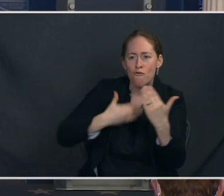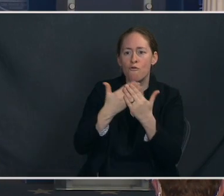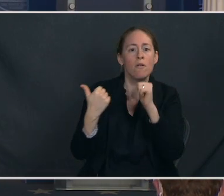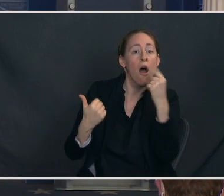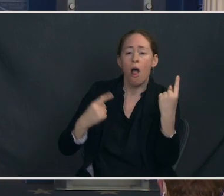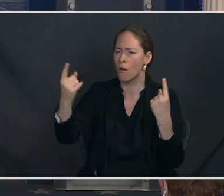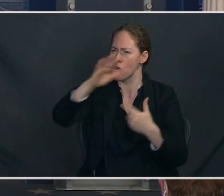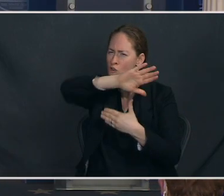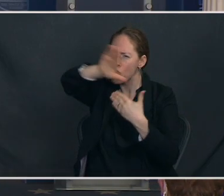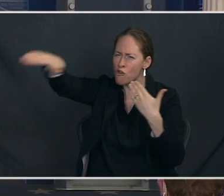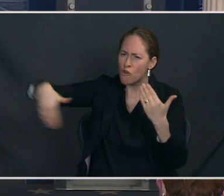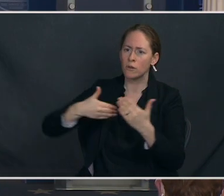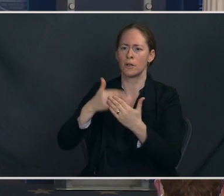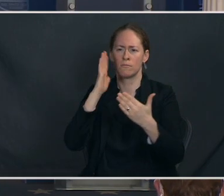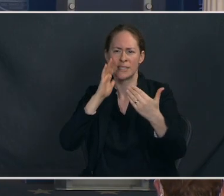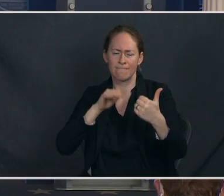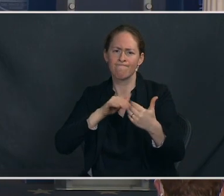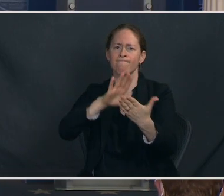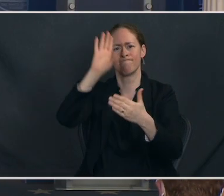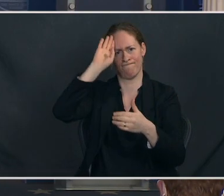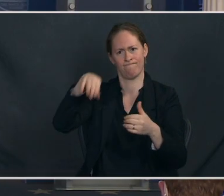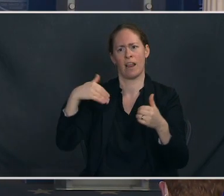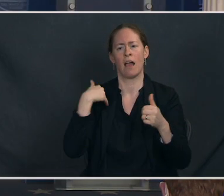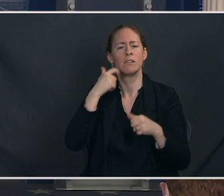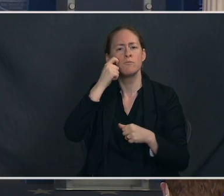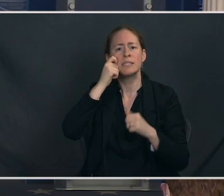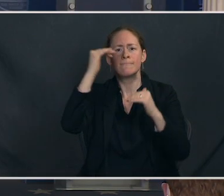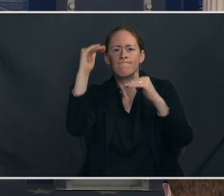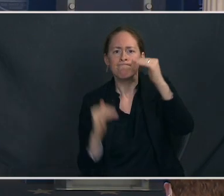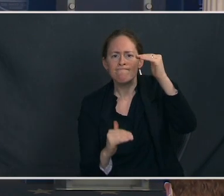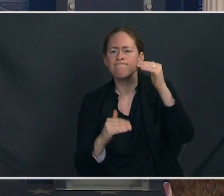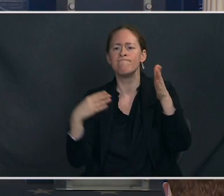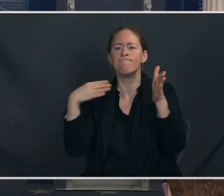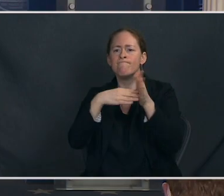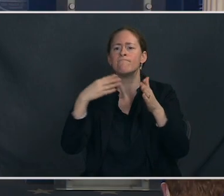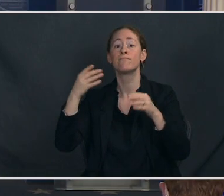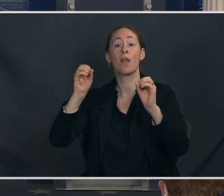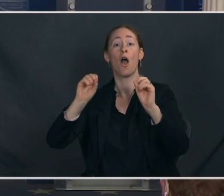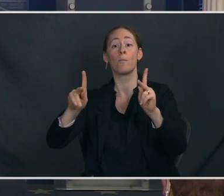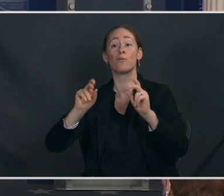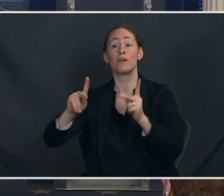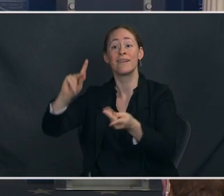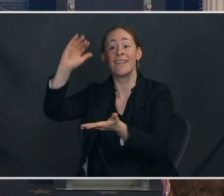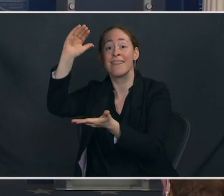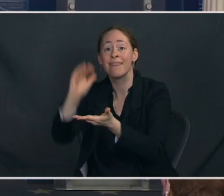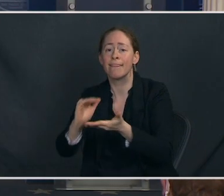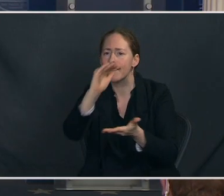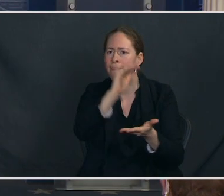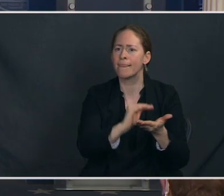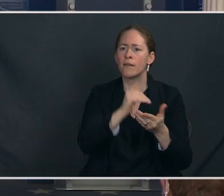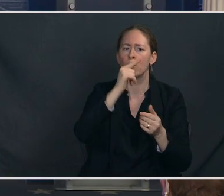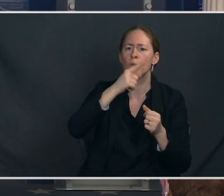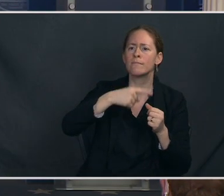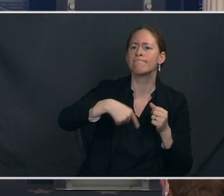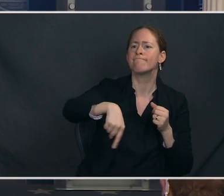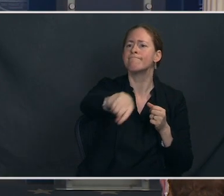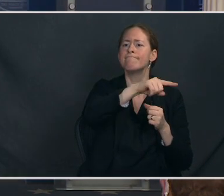our economy and expand opportunity for communities that have been left behind, including communities of